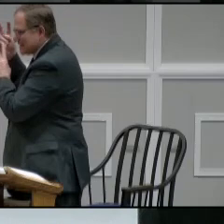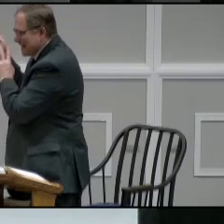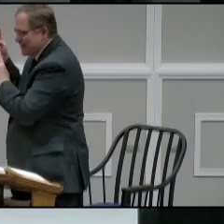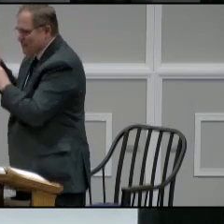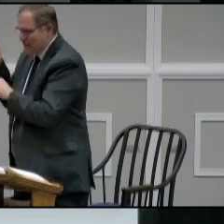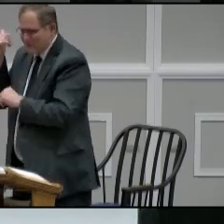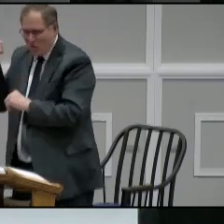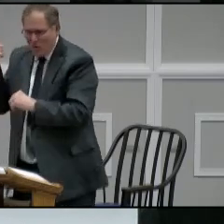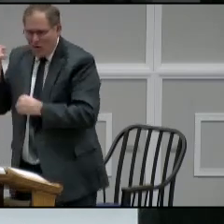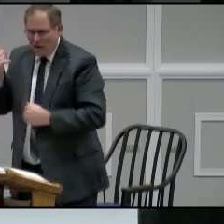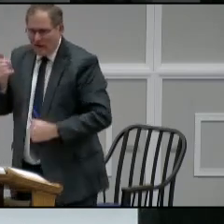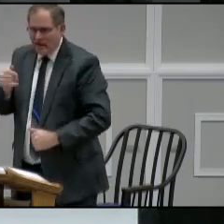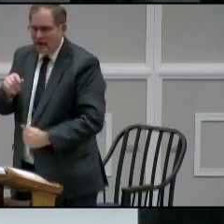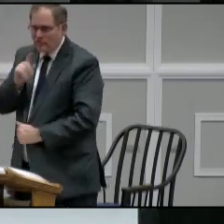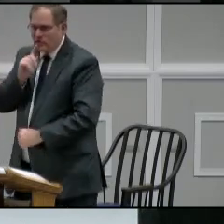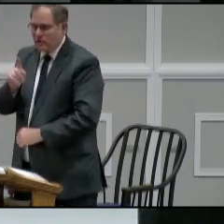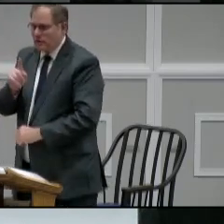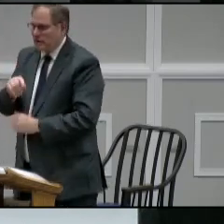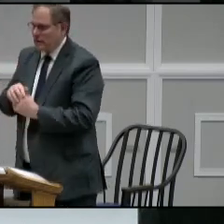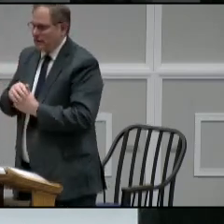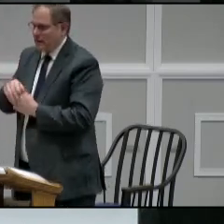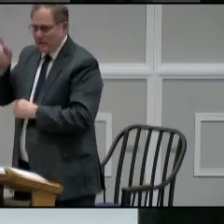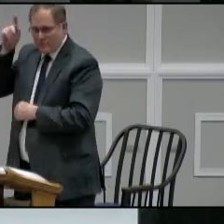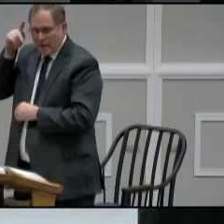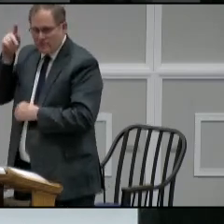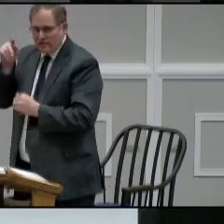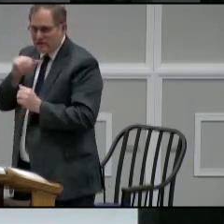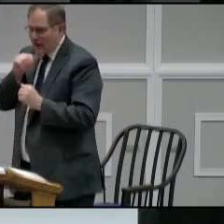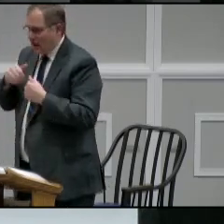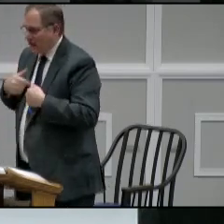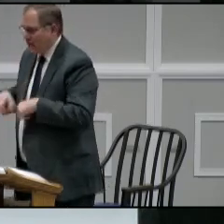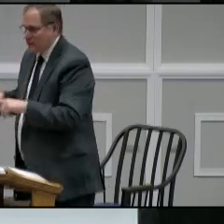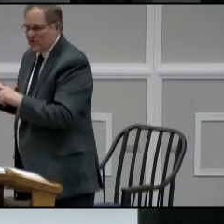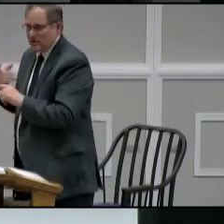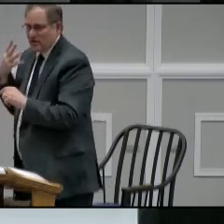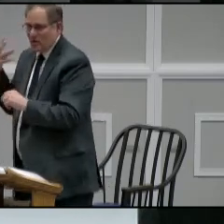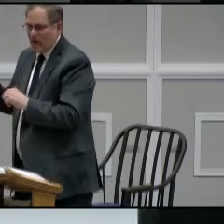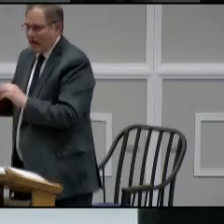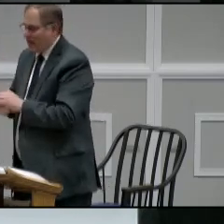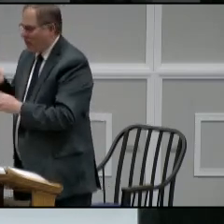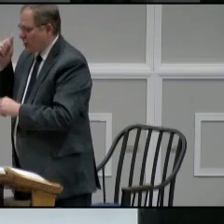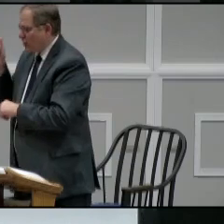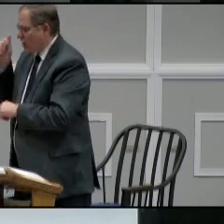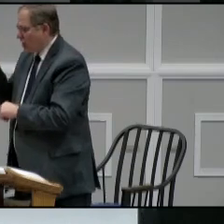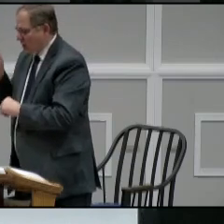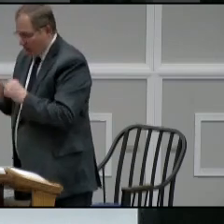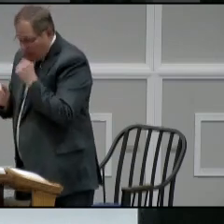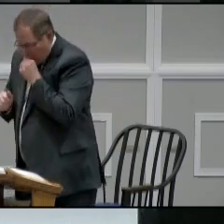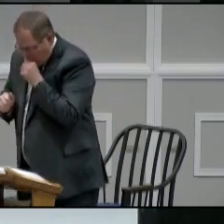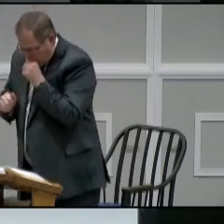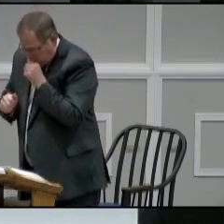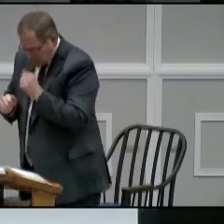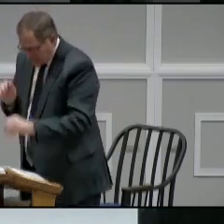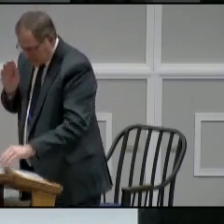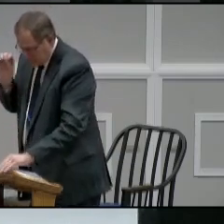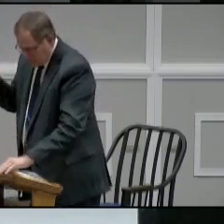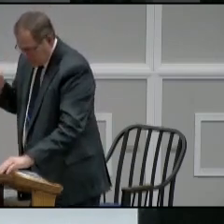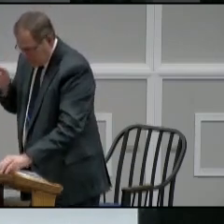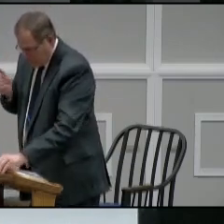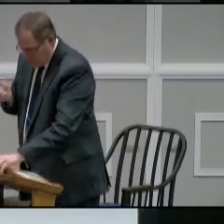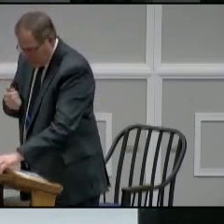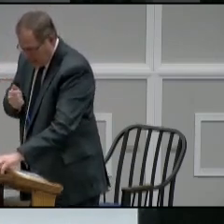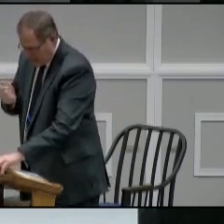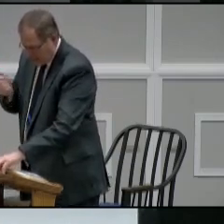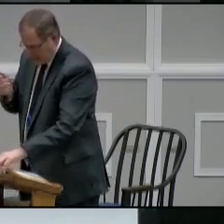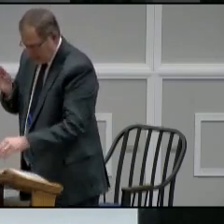Well, I'm pretty sure Pastor's not going to just throw you to the wolves, all right? He's not going to just throw you out there, and he'll put you with somebody who's at least been